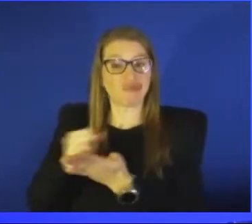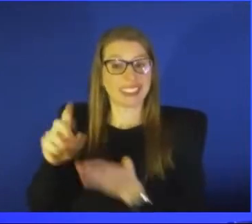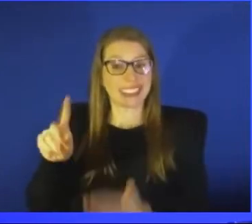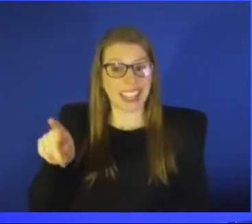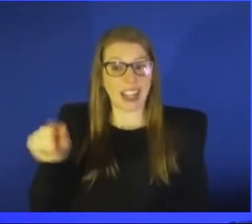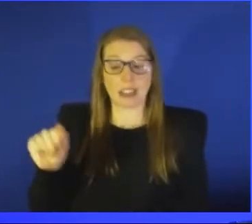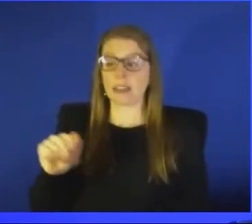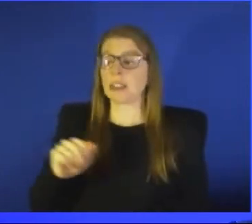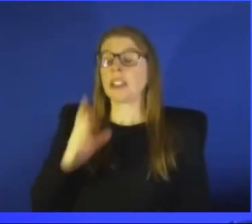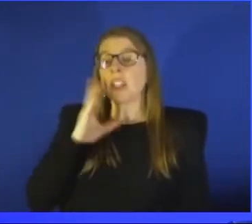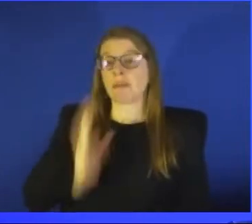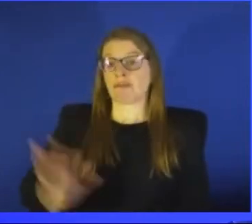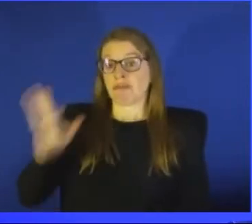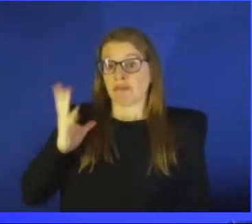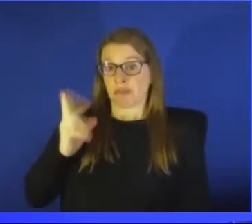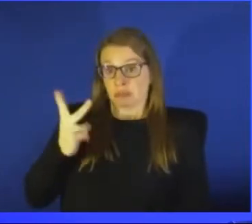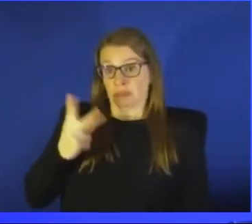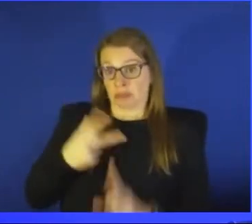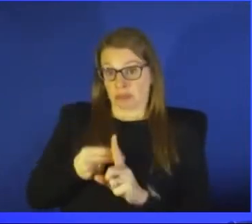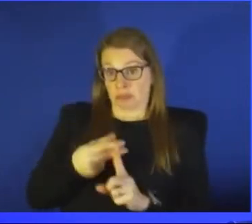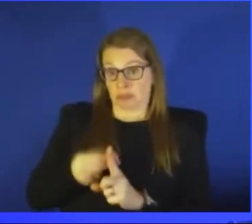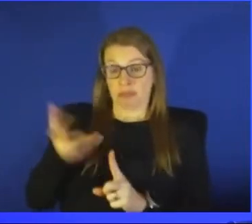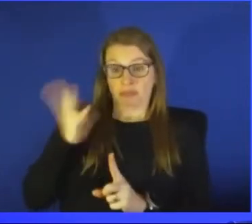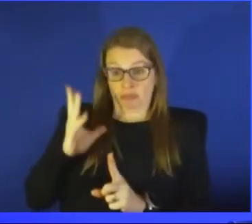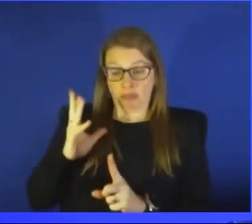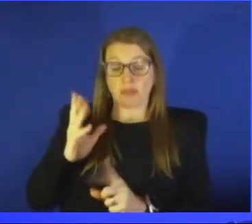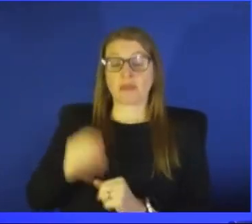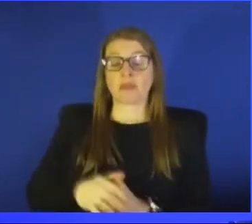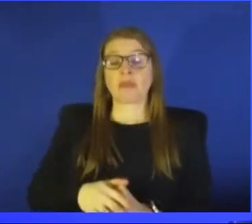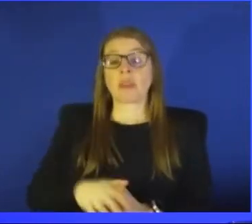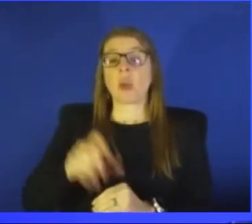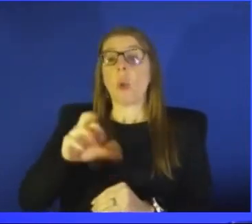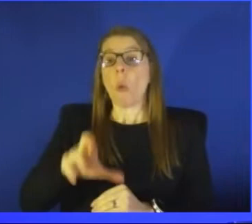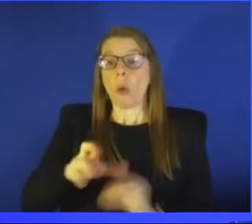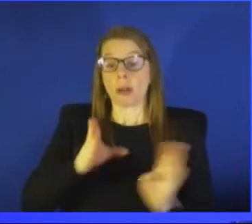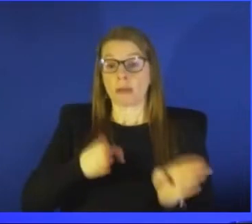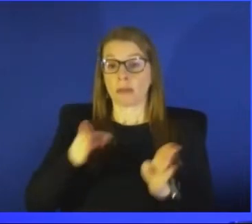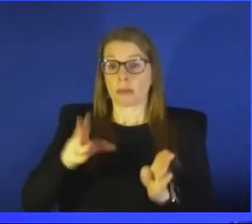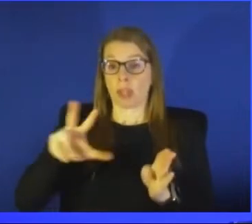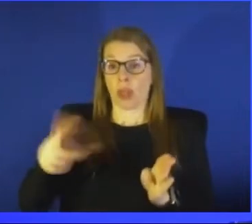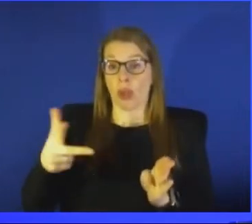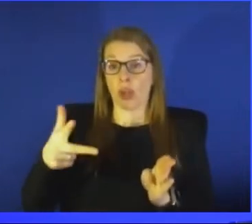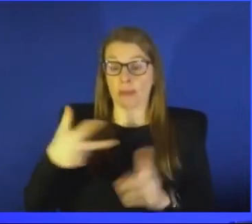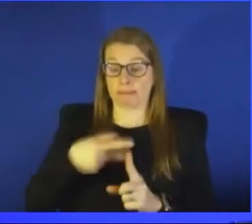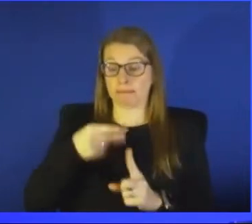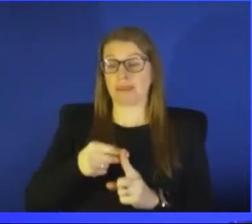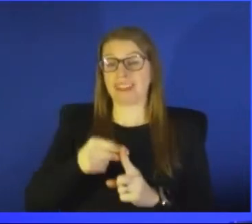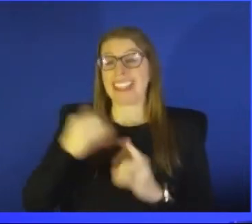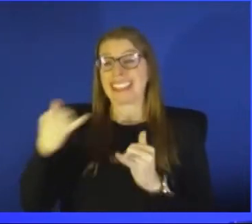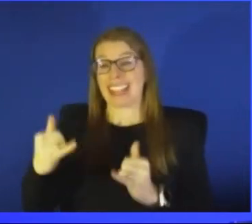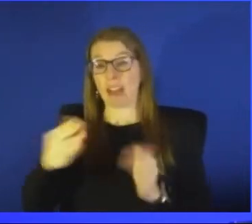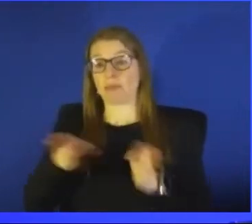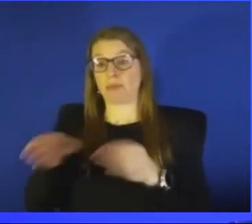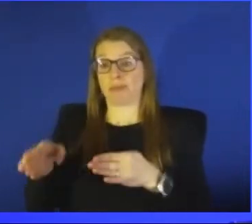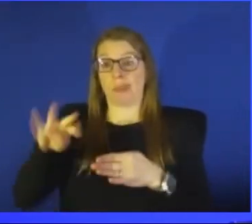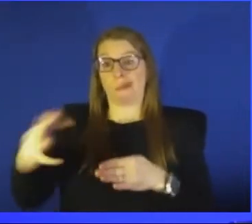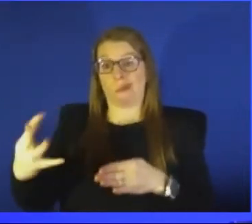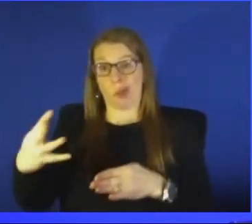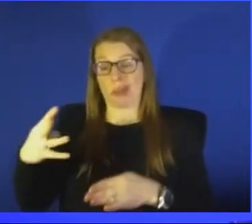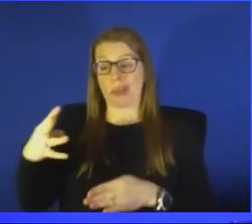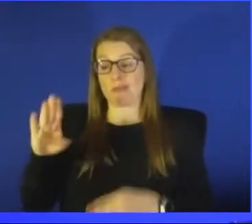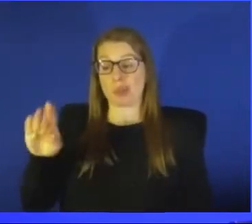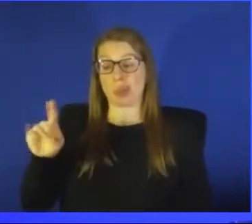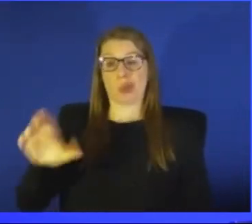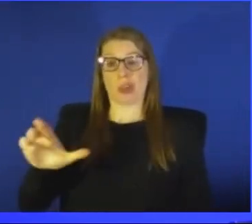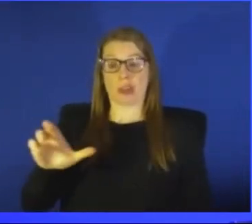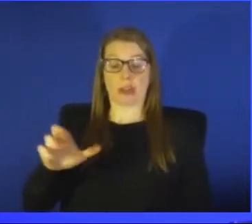doses, whether it was the time period of the 3rd booster and now this 4th booster, you know, we have seen evidence and data signals